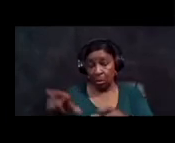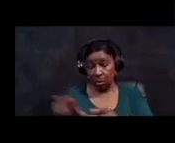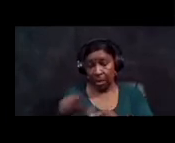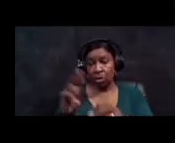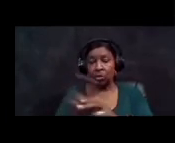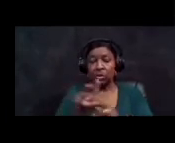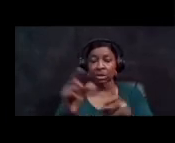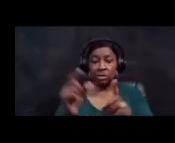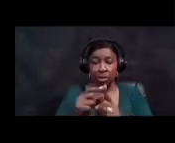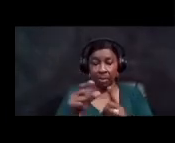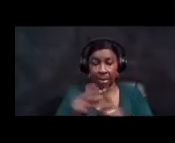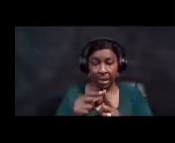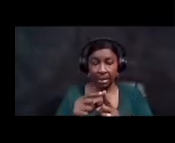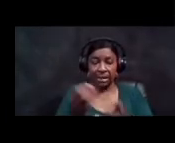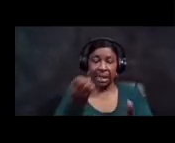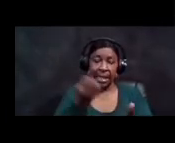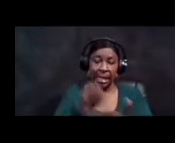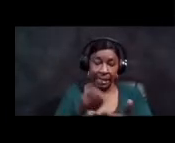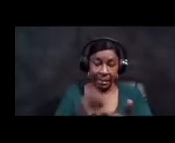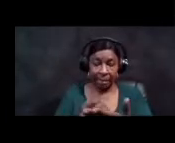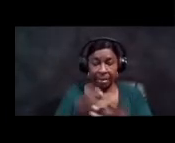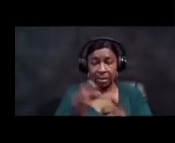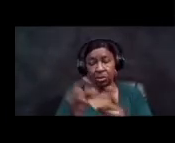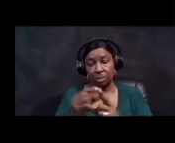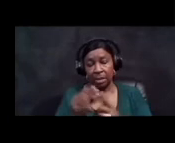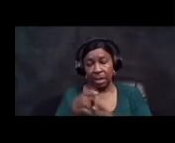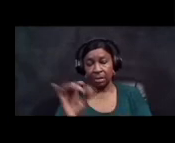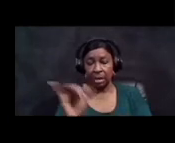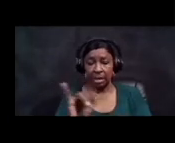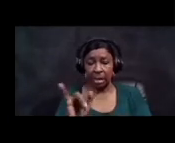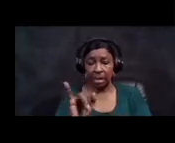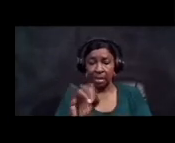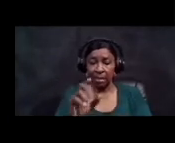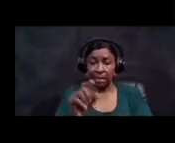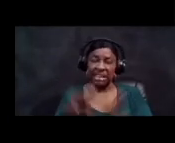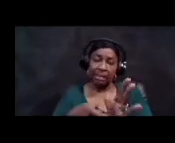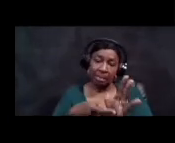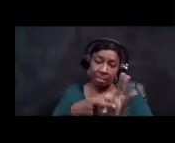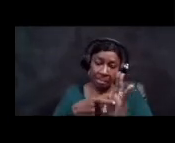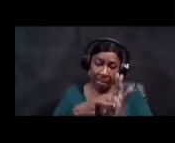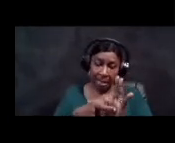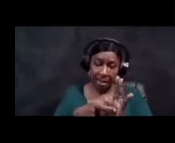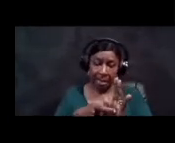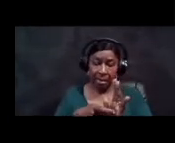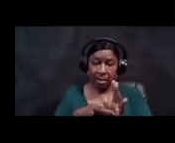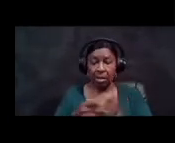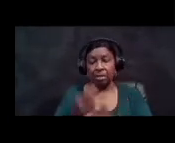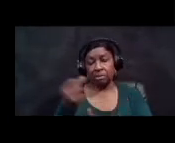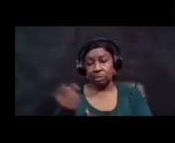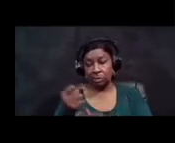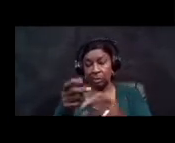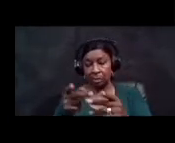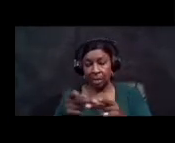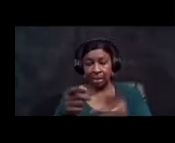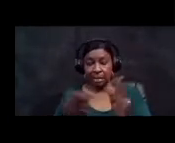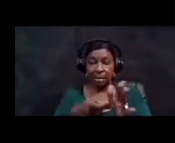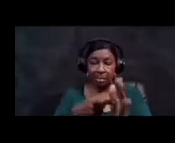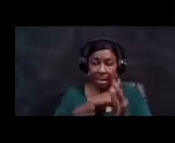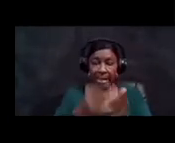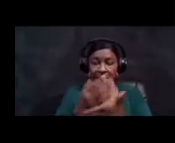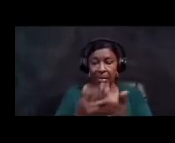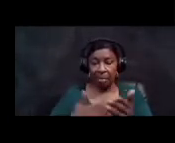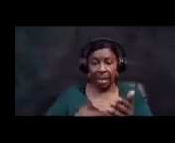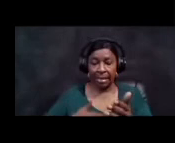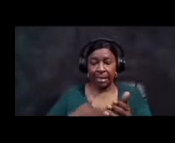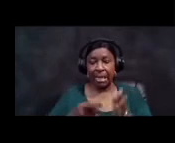terminology, sort of economic terminology, like demand, the detention demand, as if somebody demands